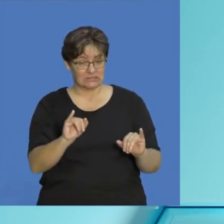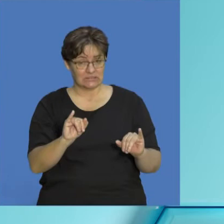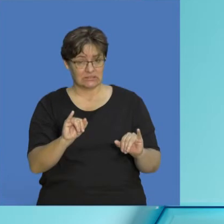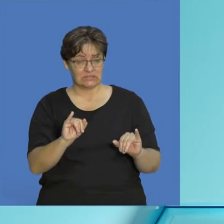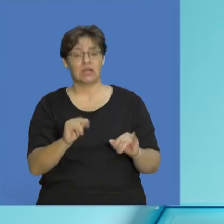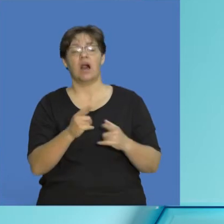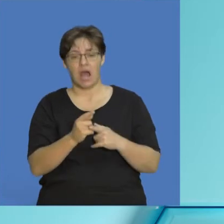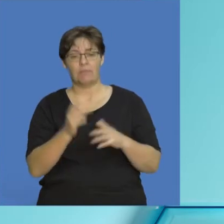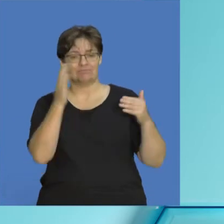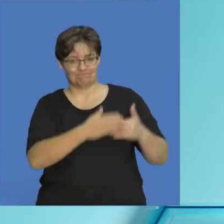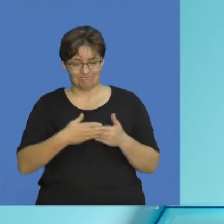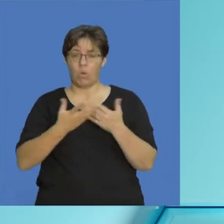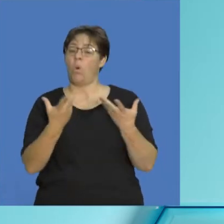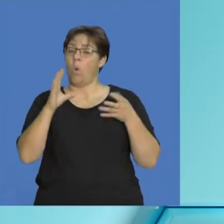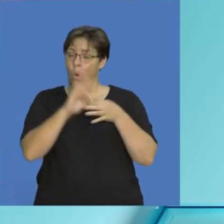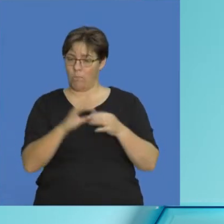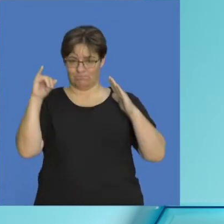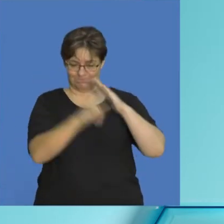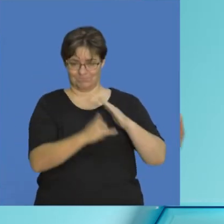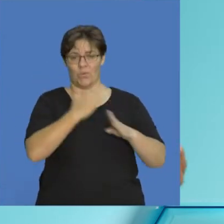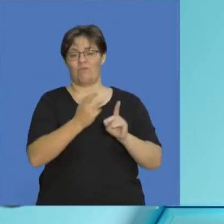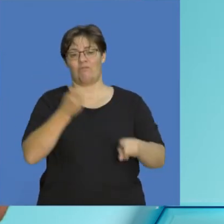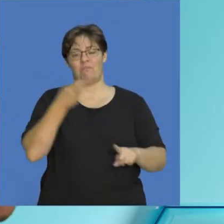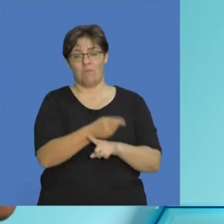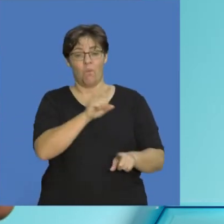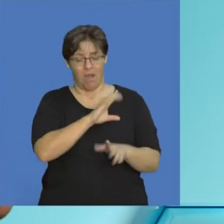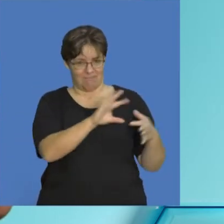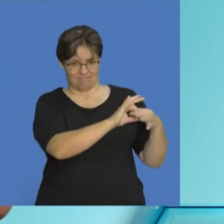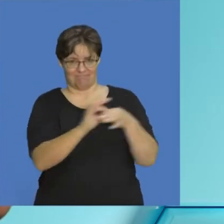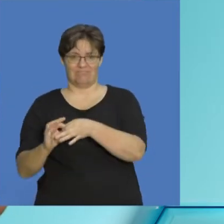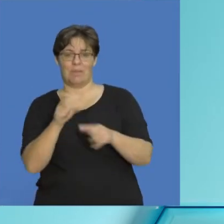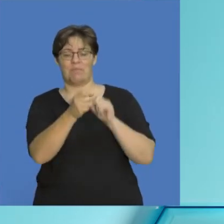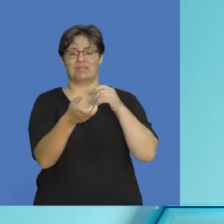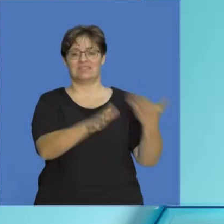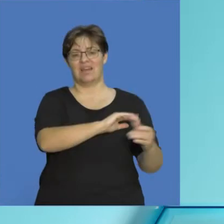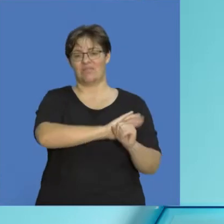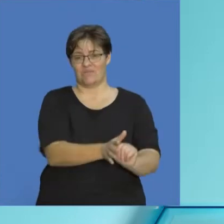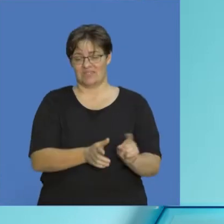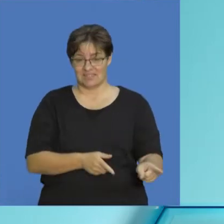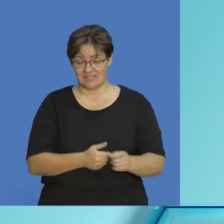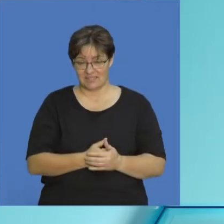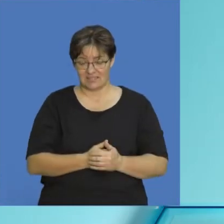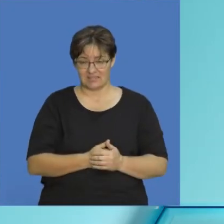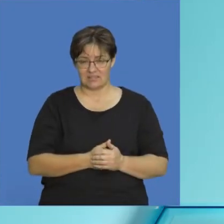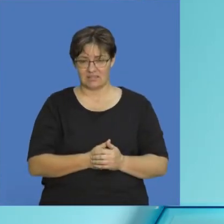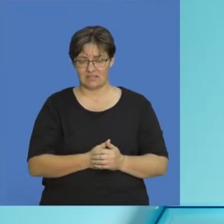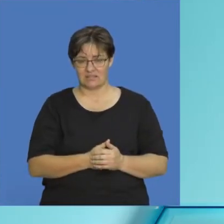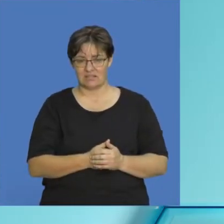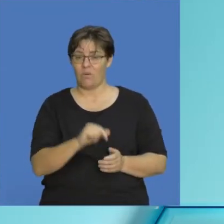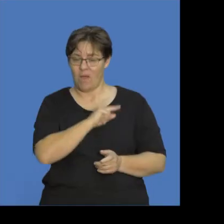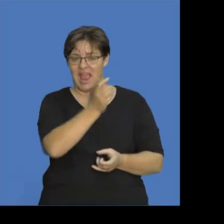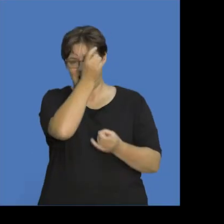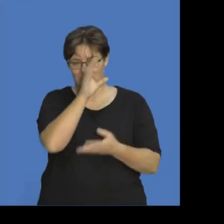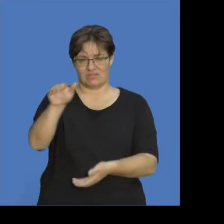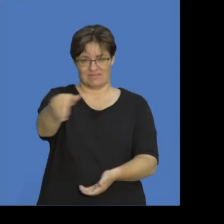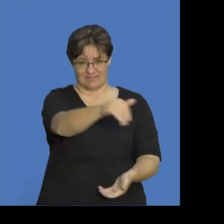it after yourself or work from home because there's some correlation. Okay. Because initially it was based on data. Now